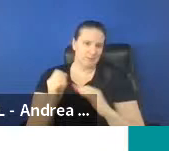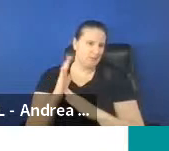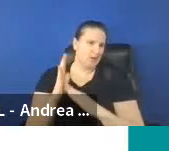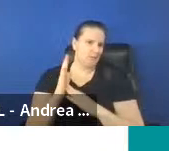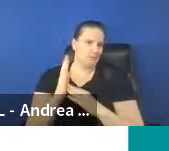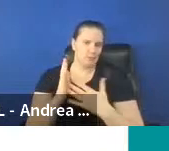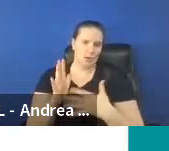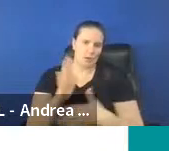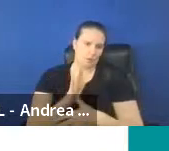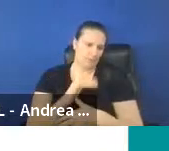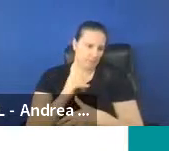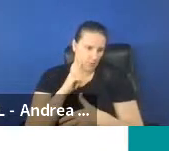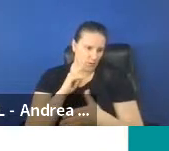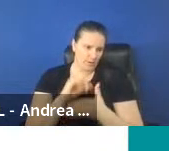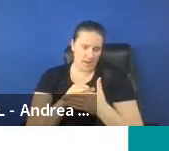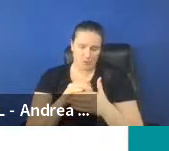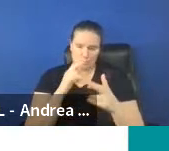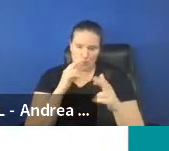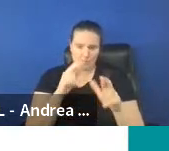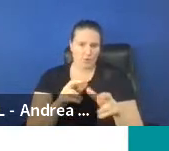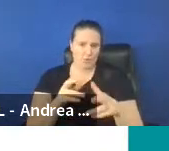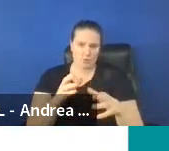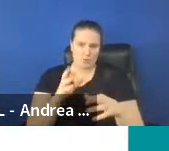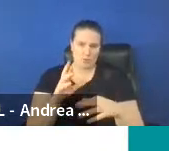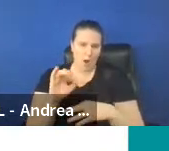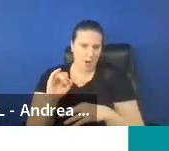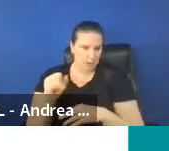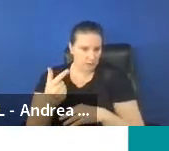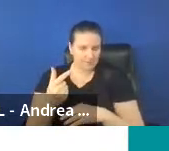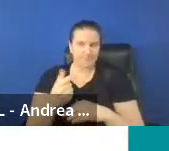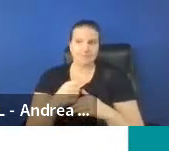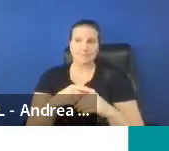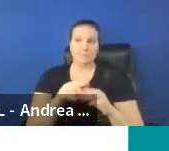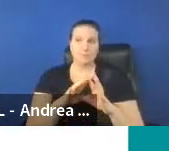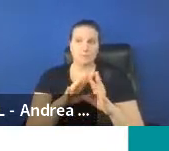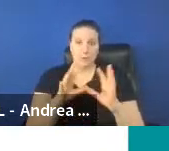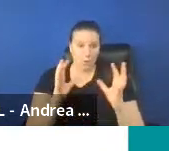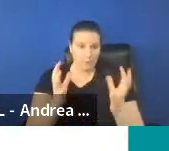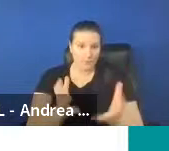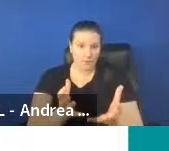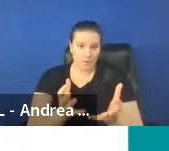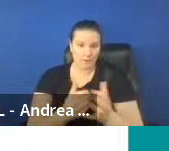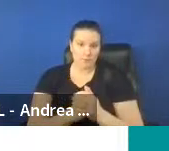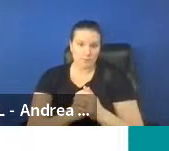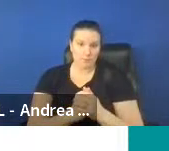for the river crossing configuration, whereas the overall